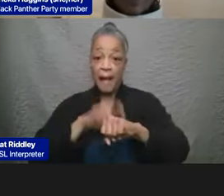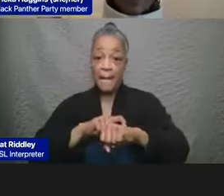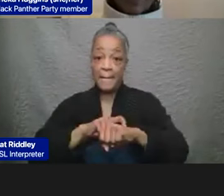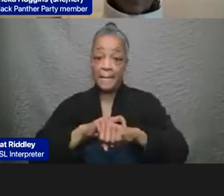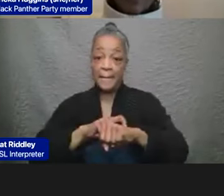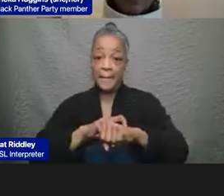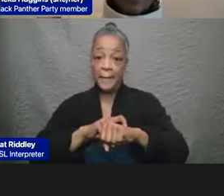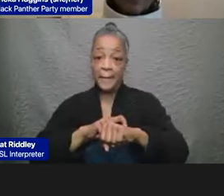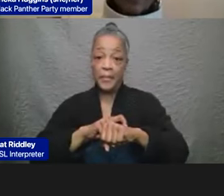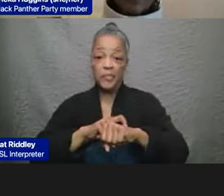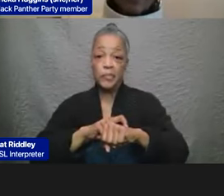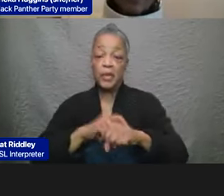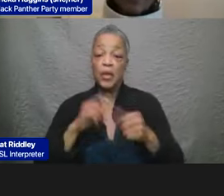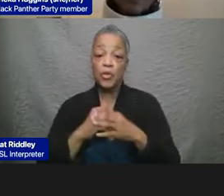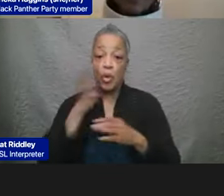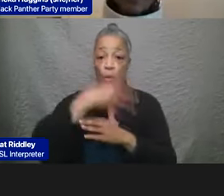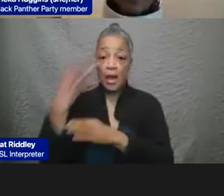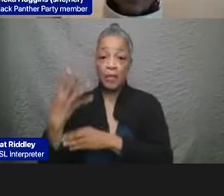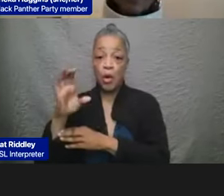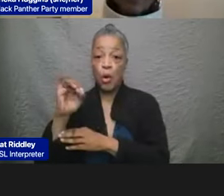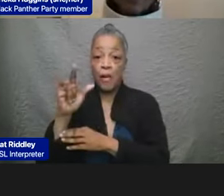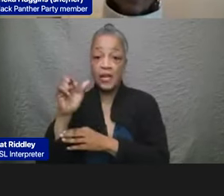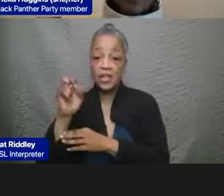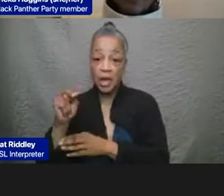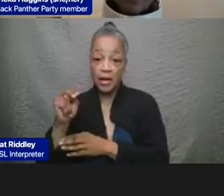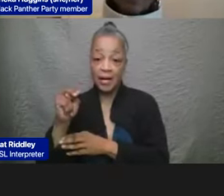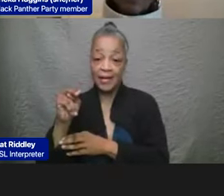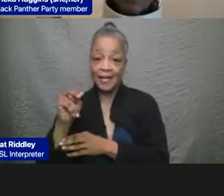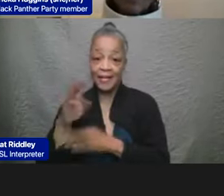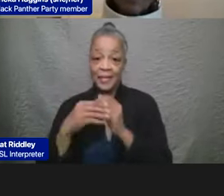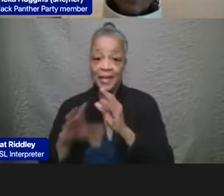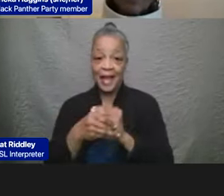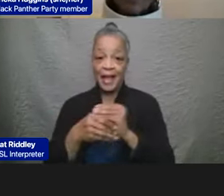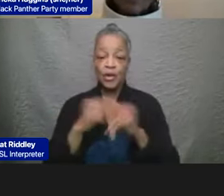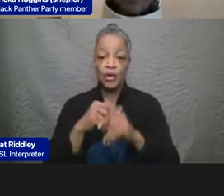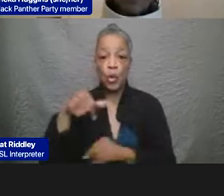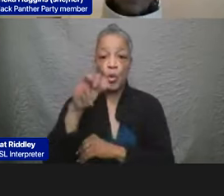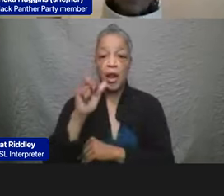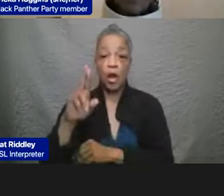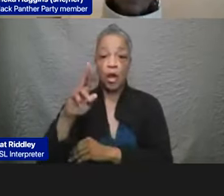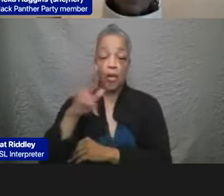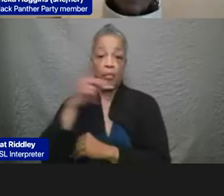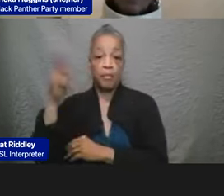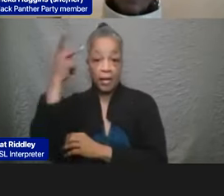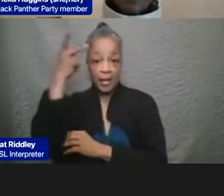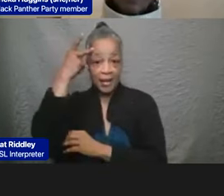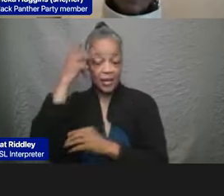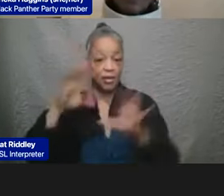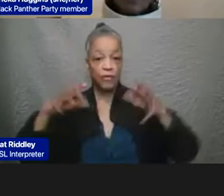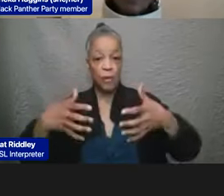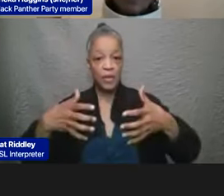of a rainbow coalition being extended to queer political